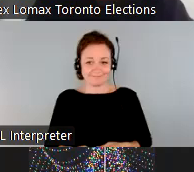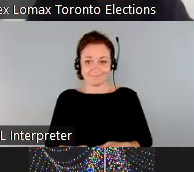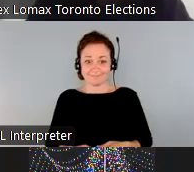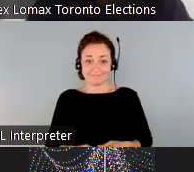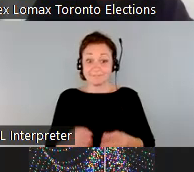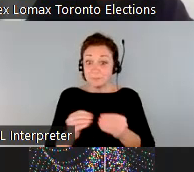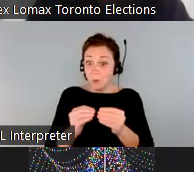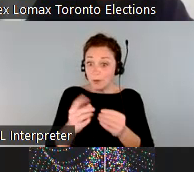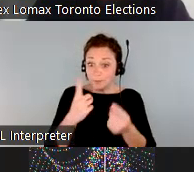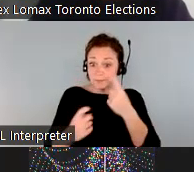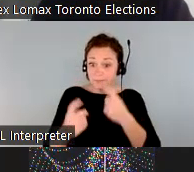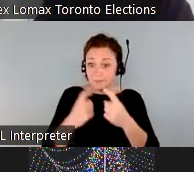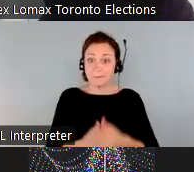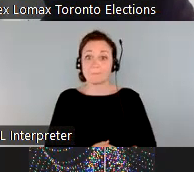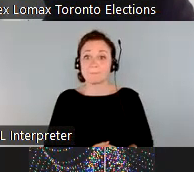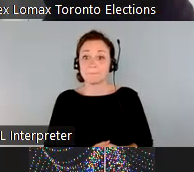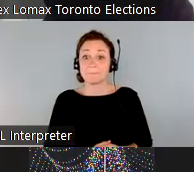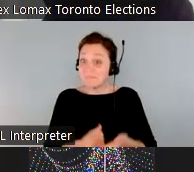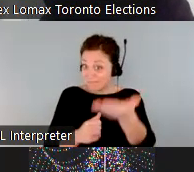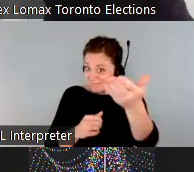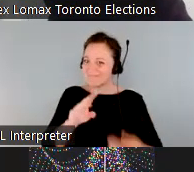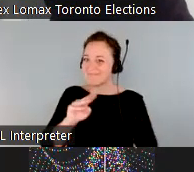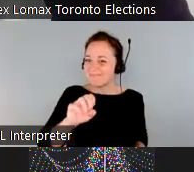Any other questions? Yes, Melissa.